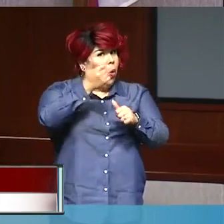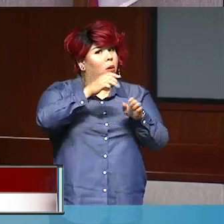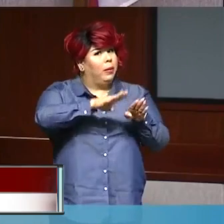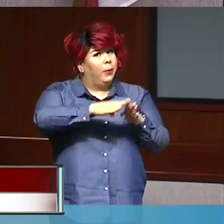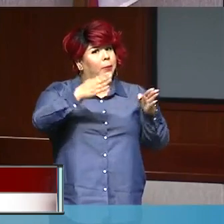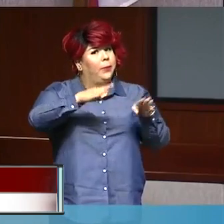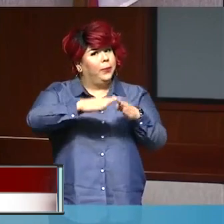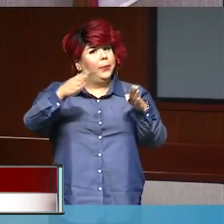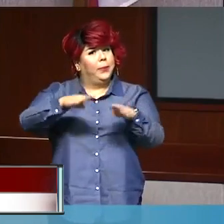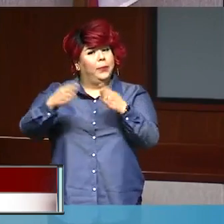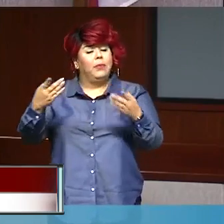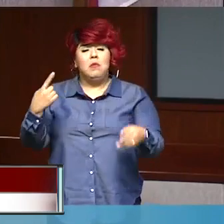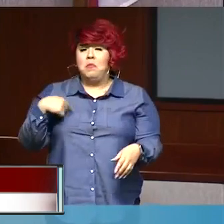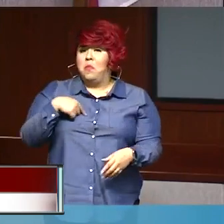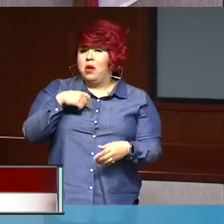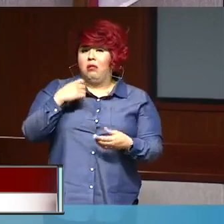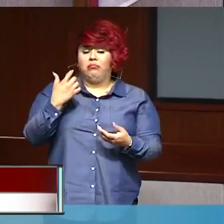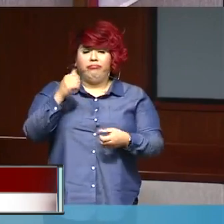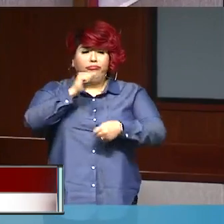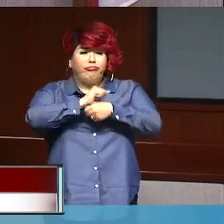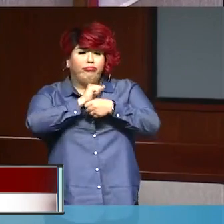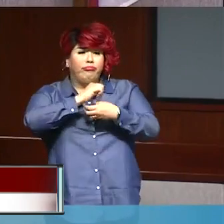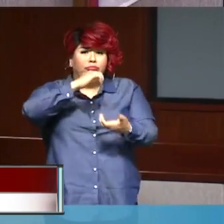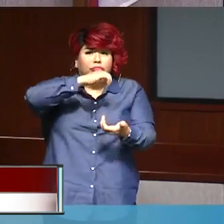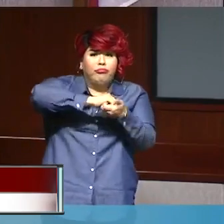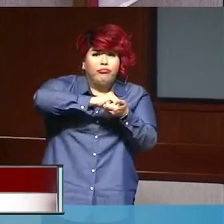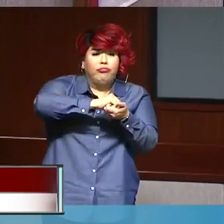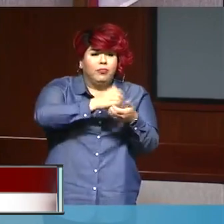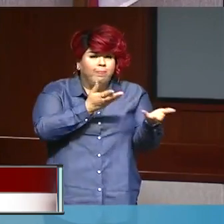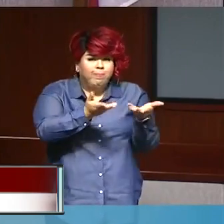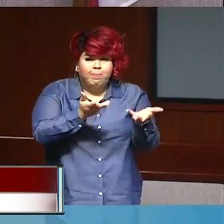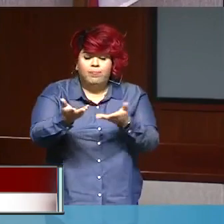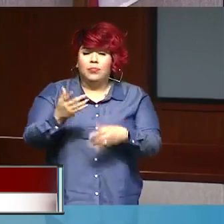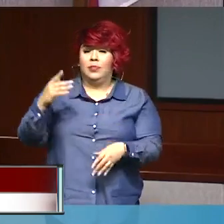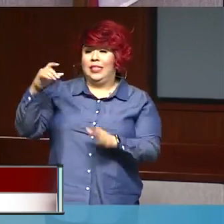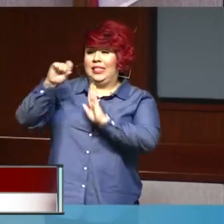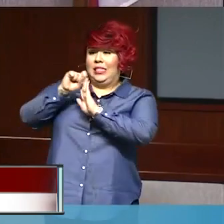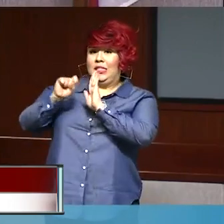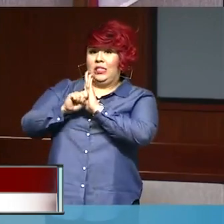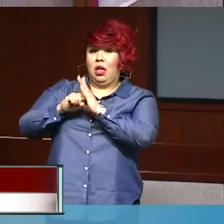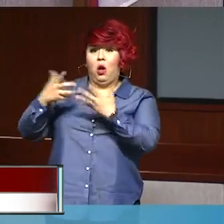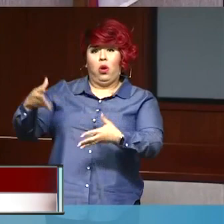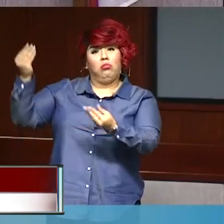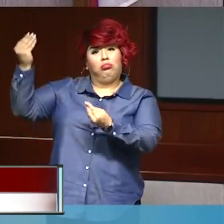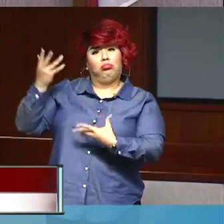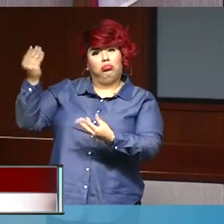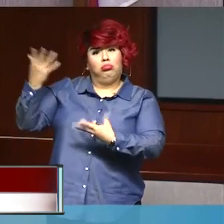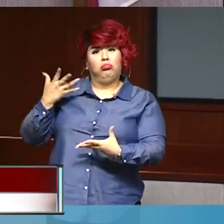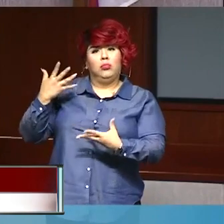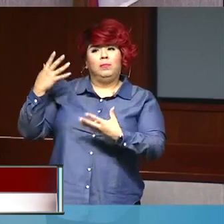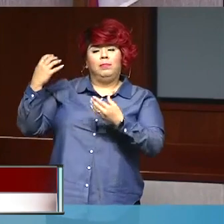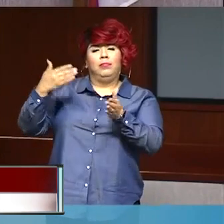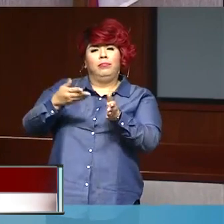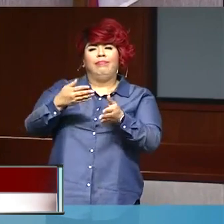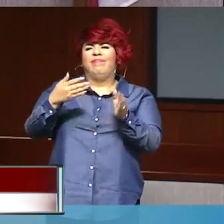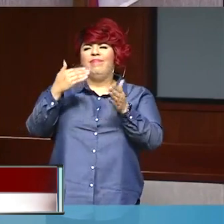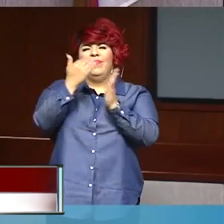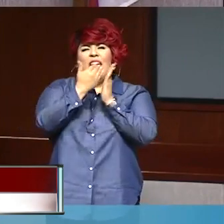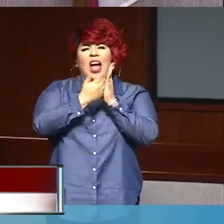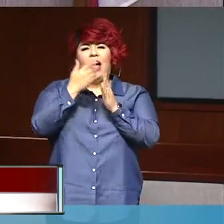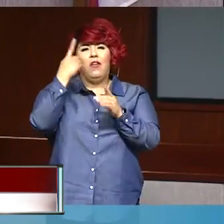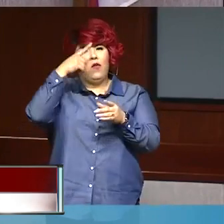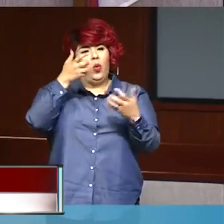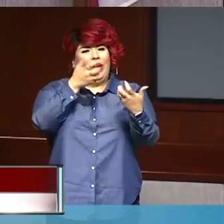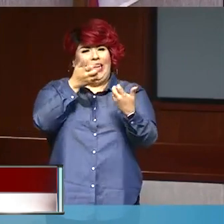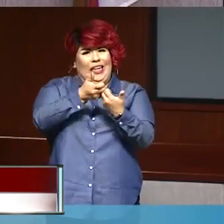We are working with them. The state has provided guidance for most industries. There are some remaining industries that